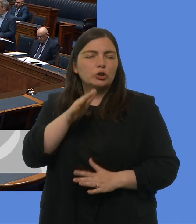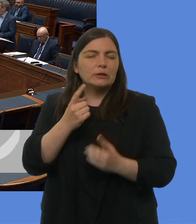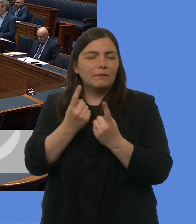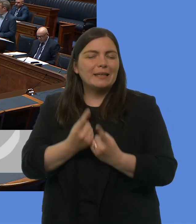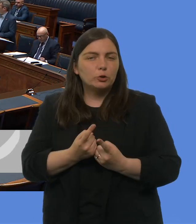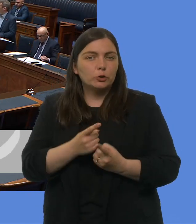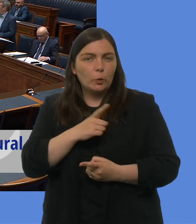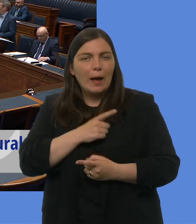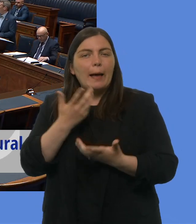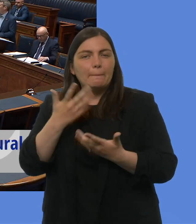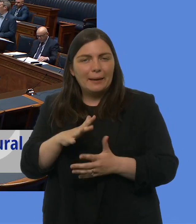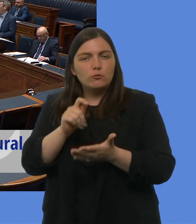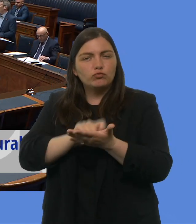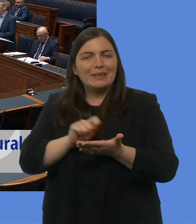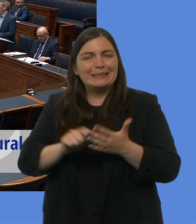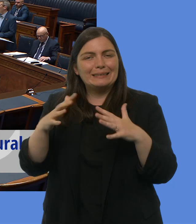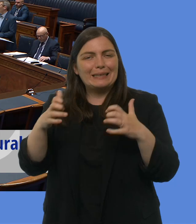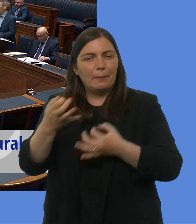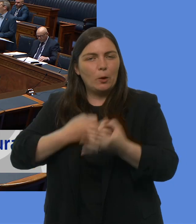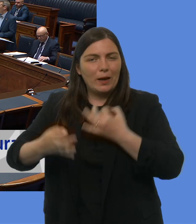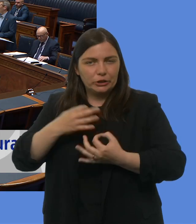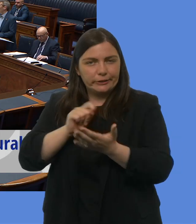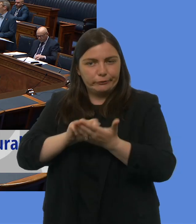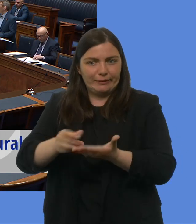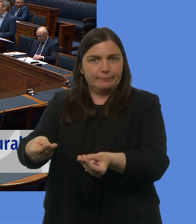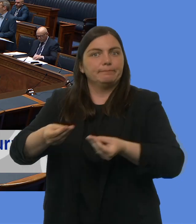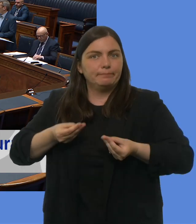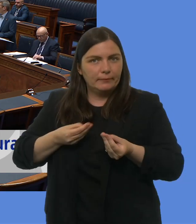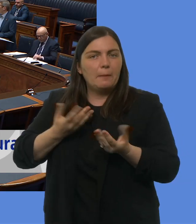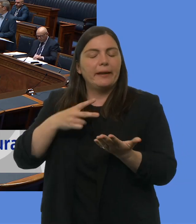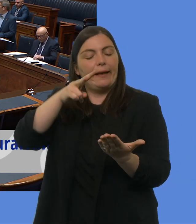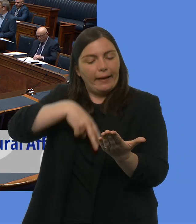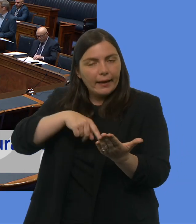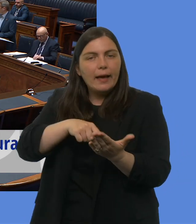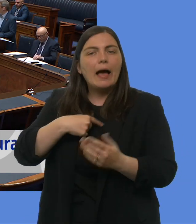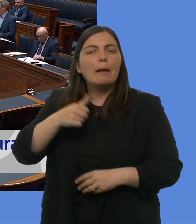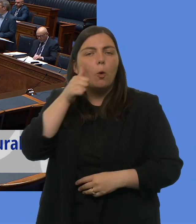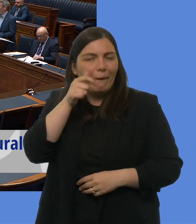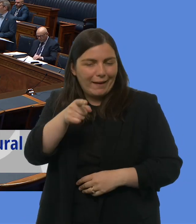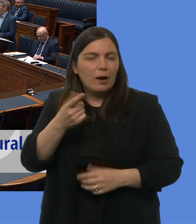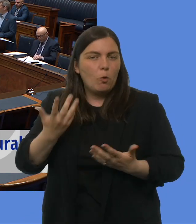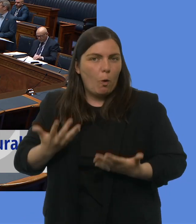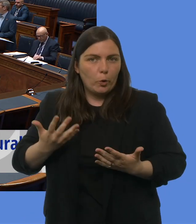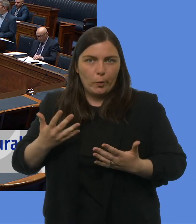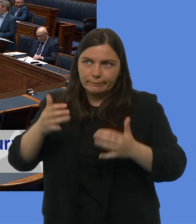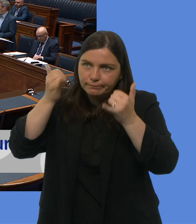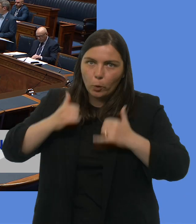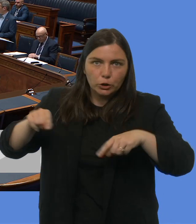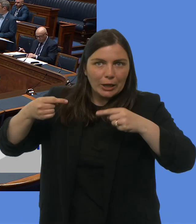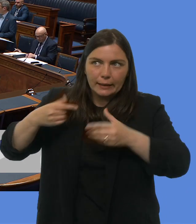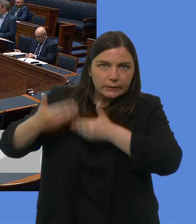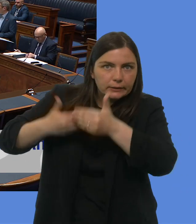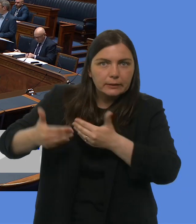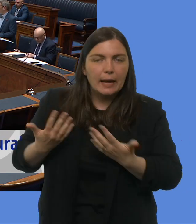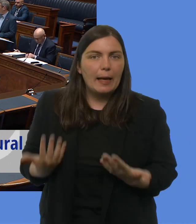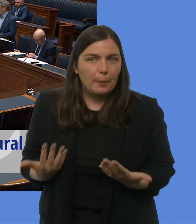received written Assembly questions in relation to this, and I'm also aware of the vesting process and the ongoing legal challenge. If there are specific circumstances that are in